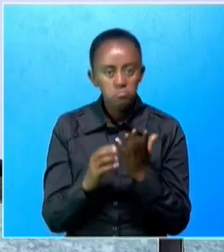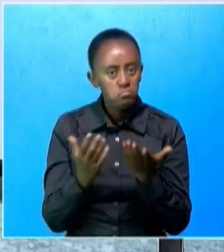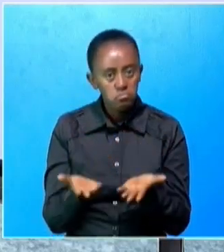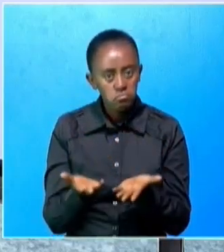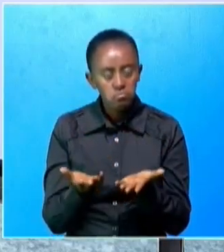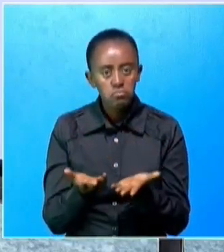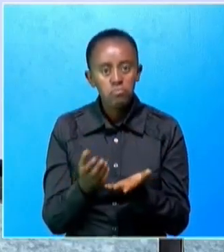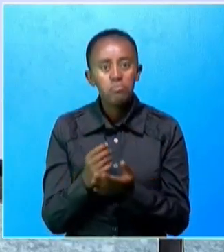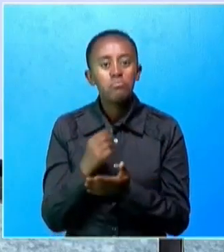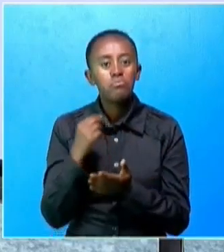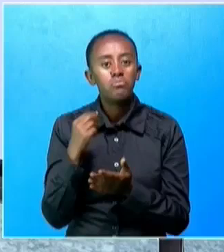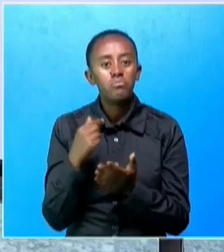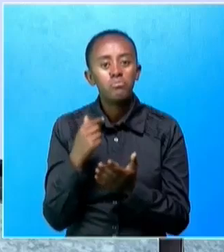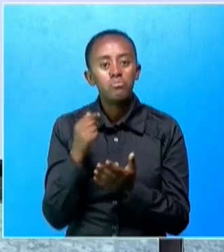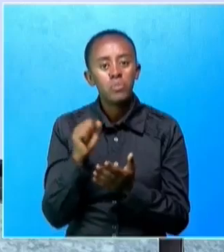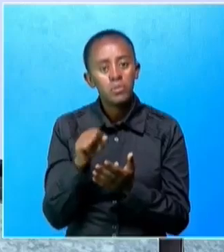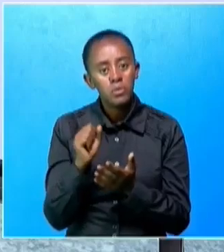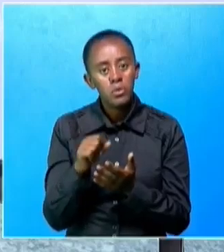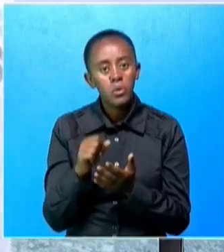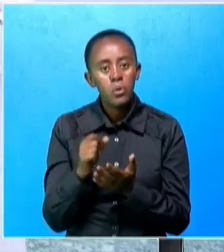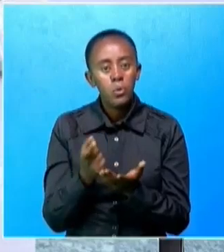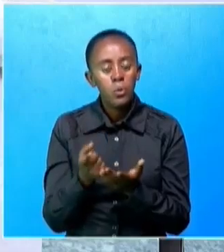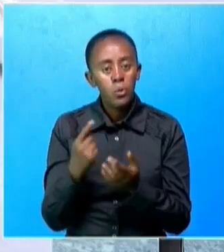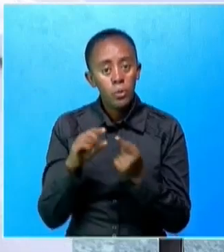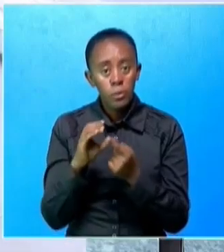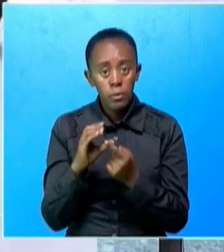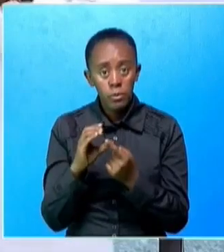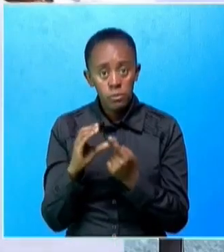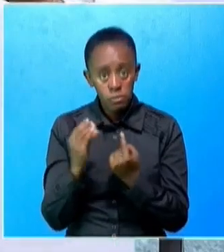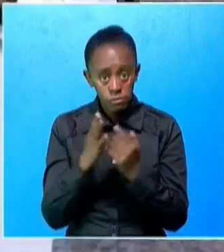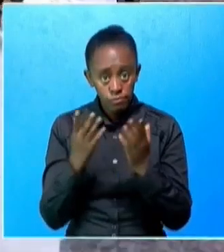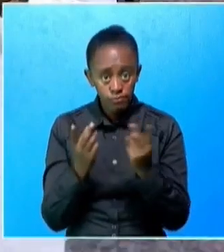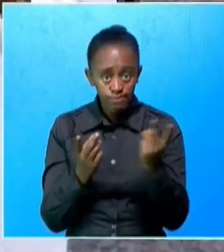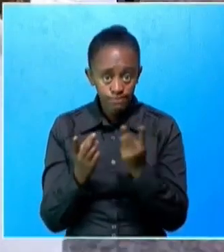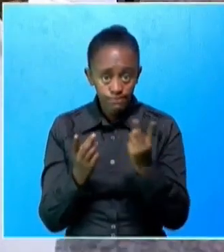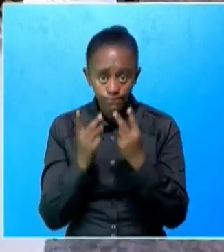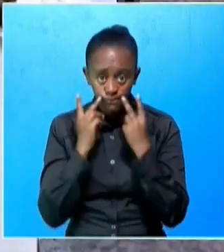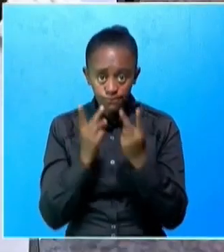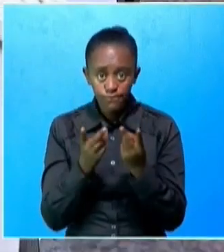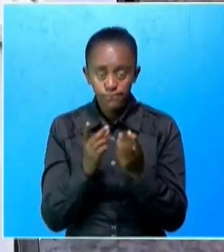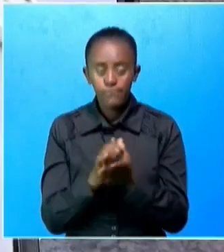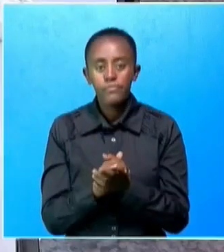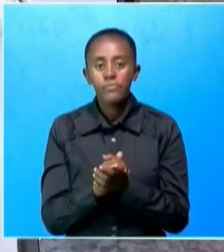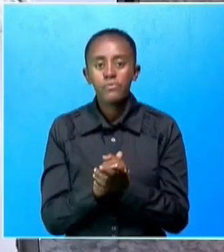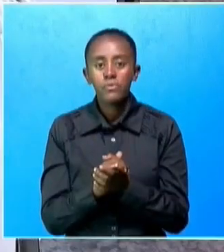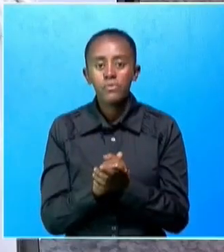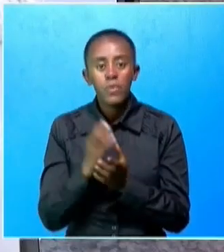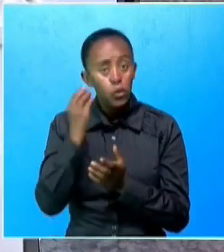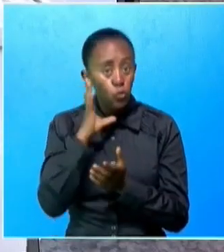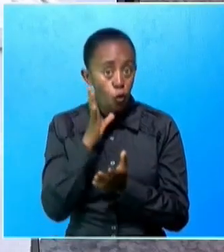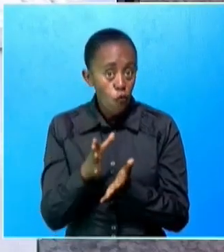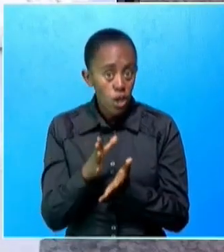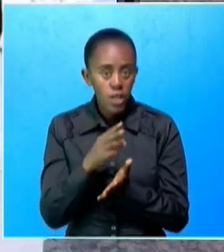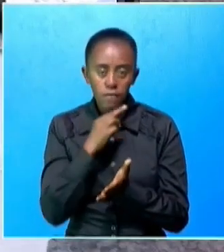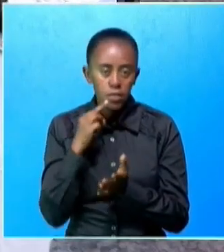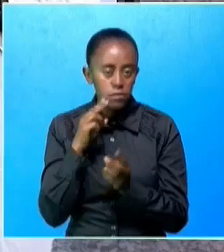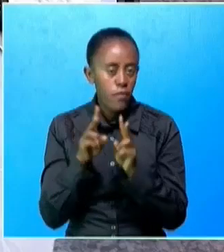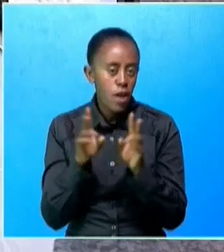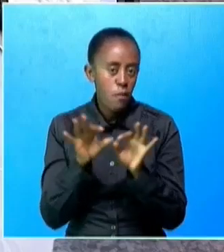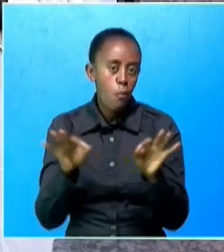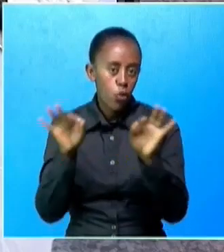now is that these, when it comes in the case of conditional, in both cases, don't forget that verbs are very